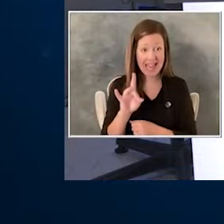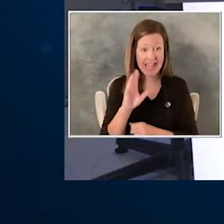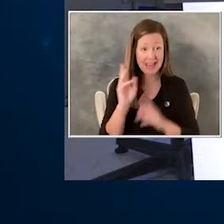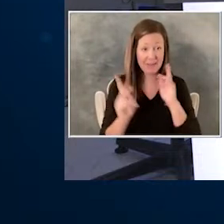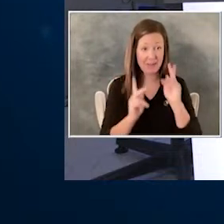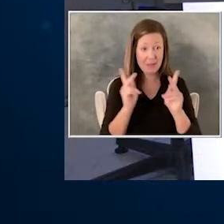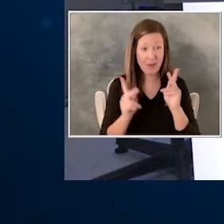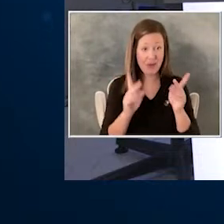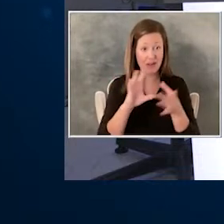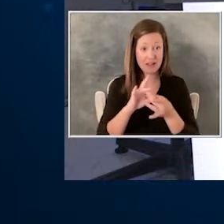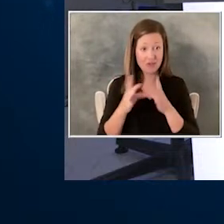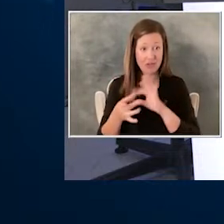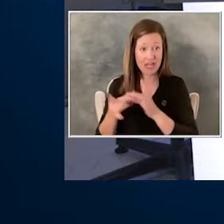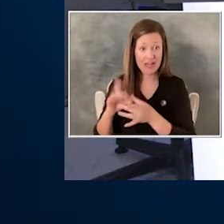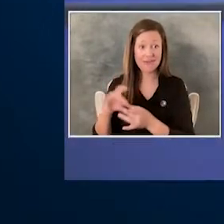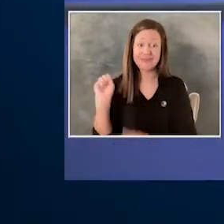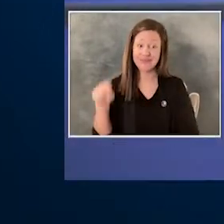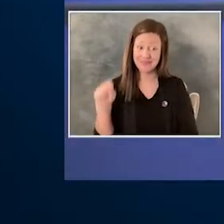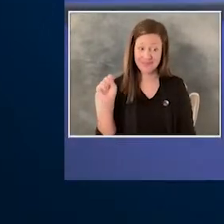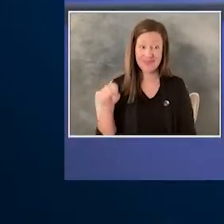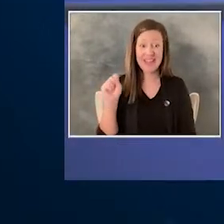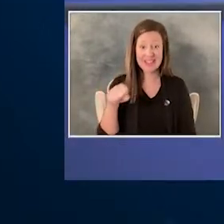8-person? Yes, we have done